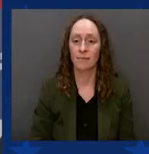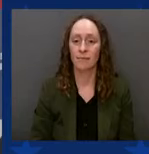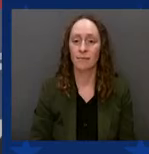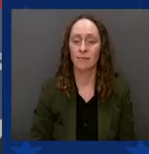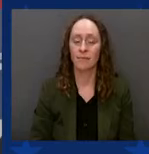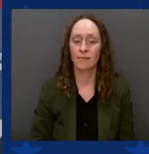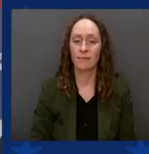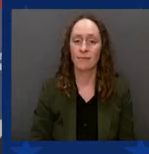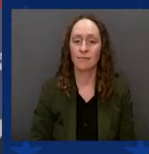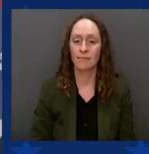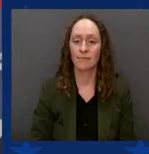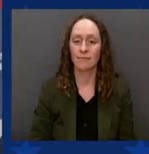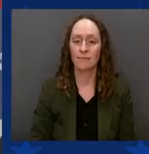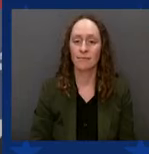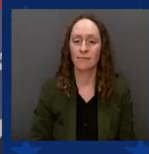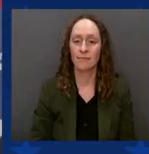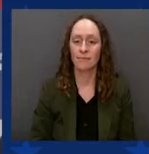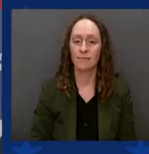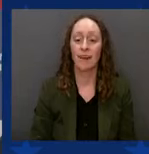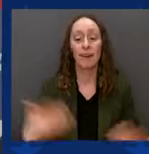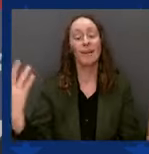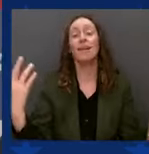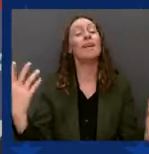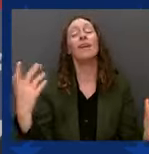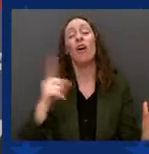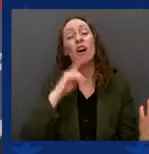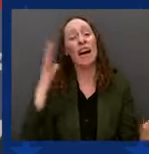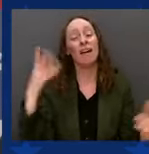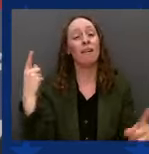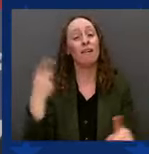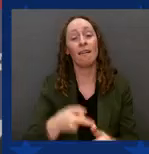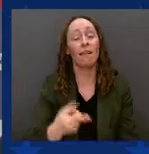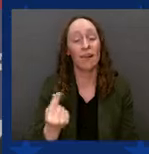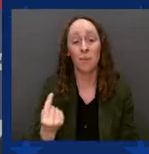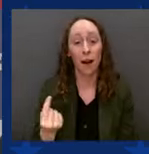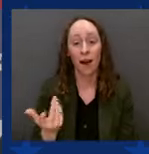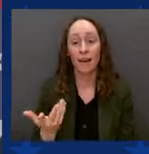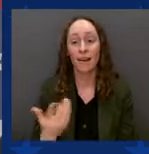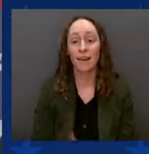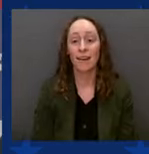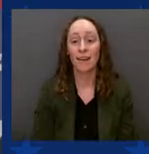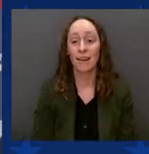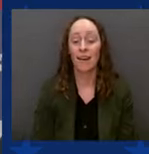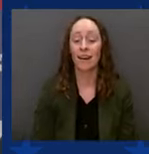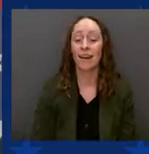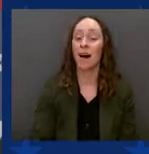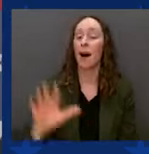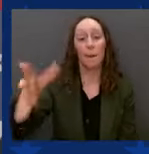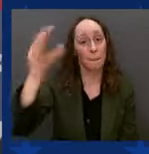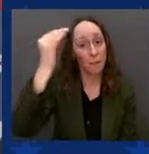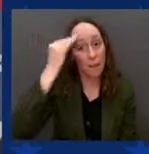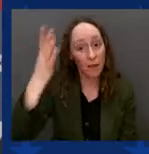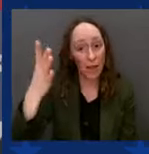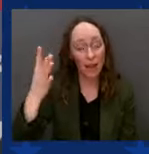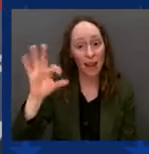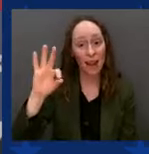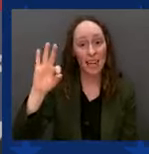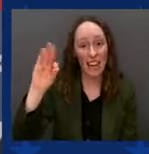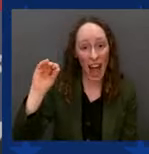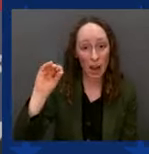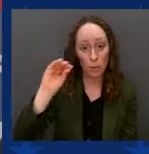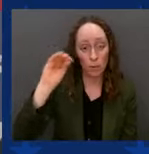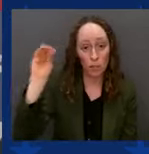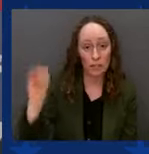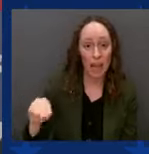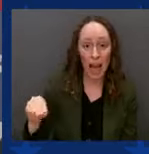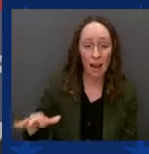after me for trying to, and by the way, 90% of all the debt forgiveness for student loans will